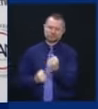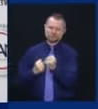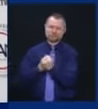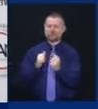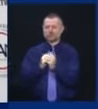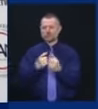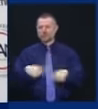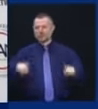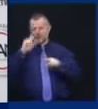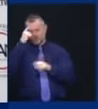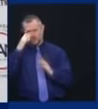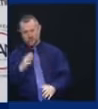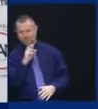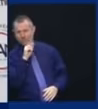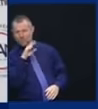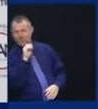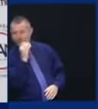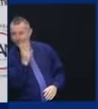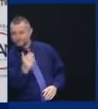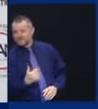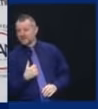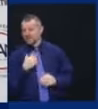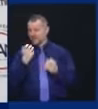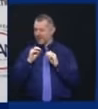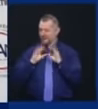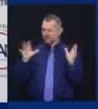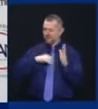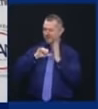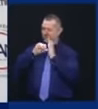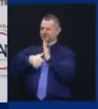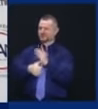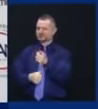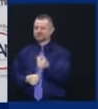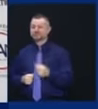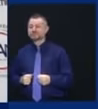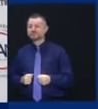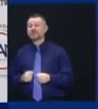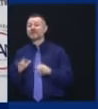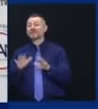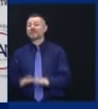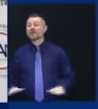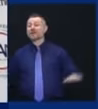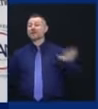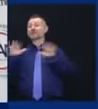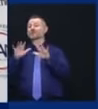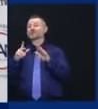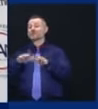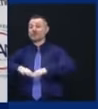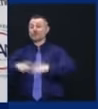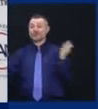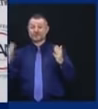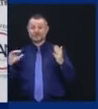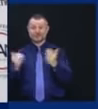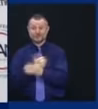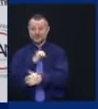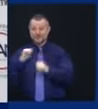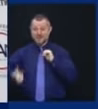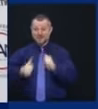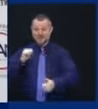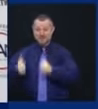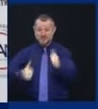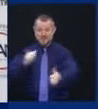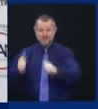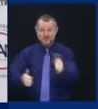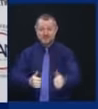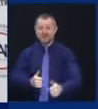Cuomo. Let me make it clear, our appeal is to people everywhere, as we open these sites, all we ask you to